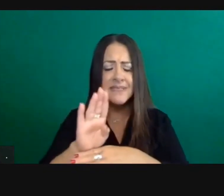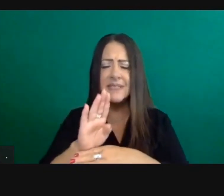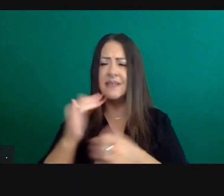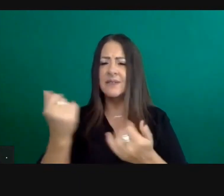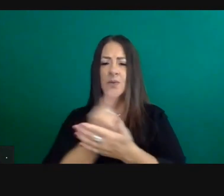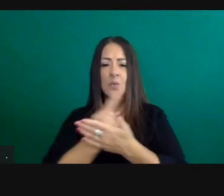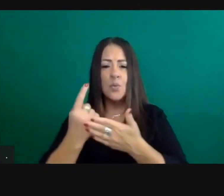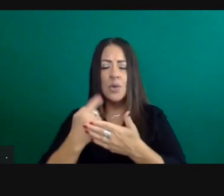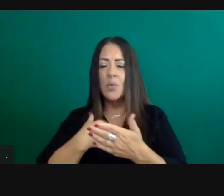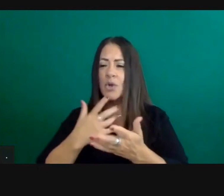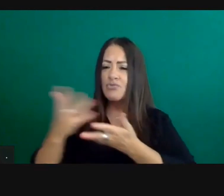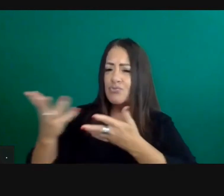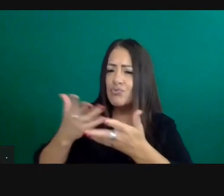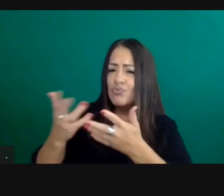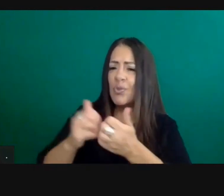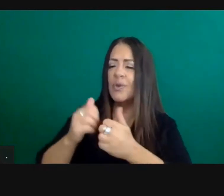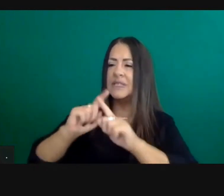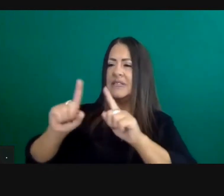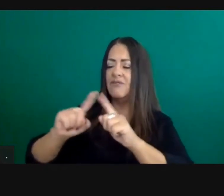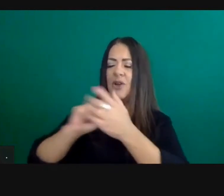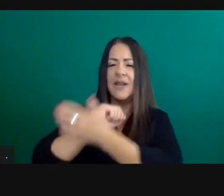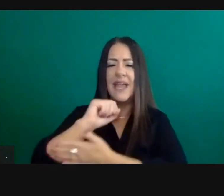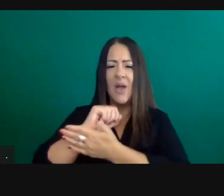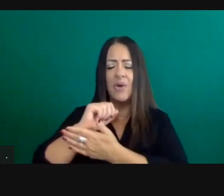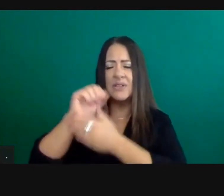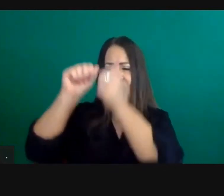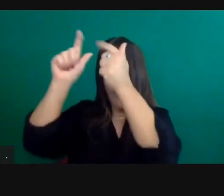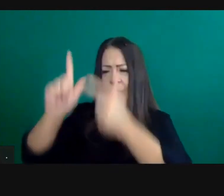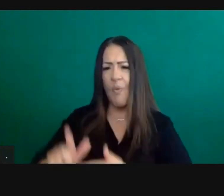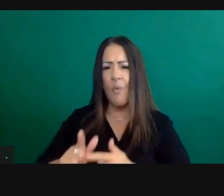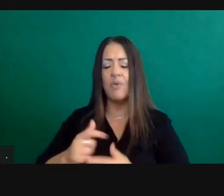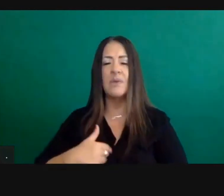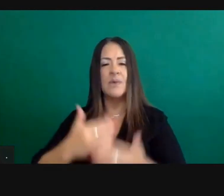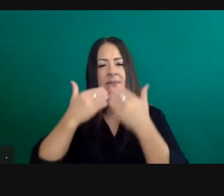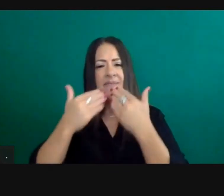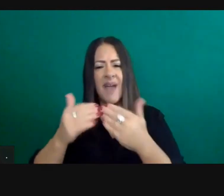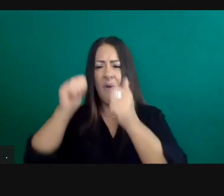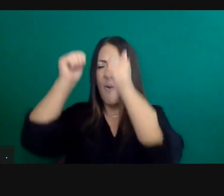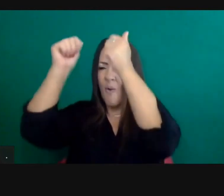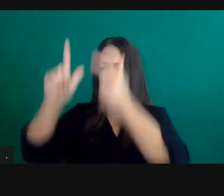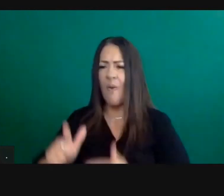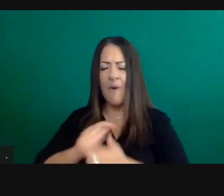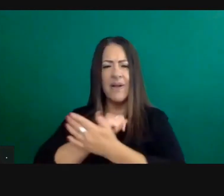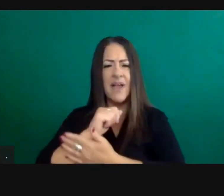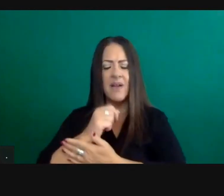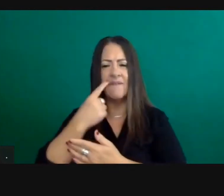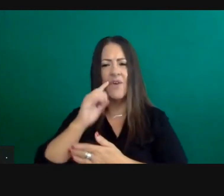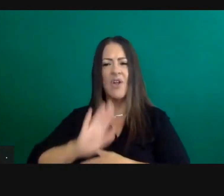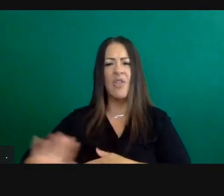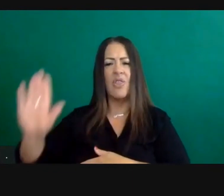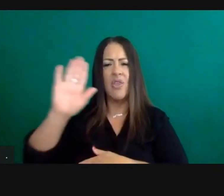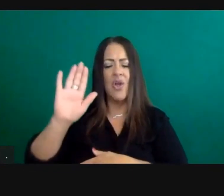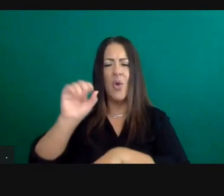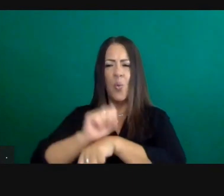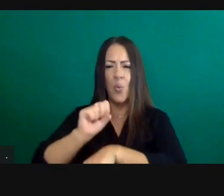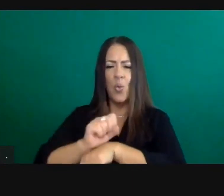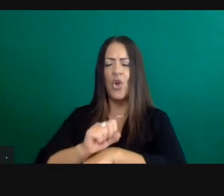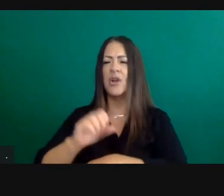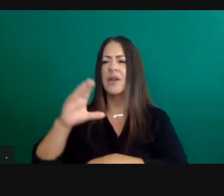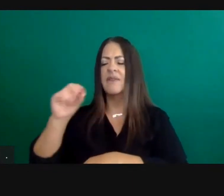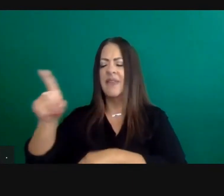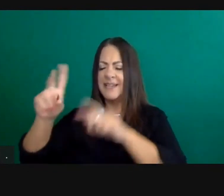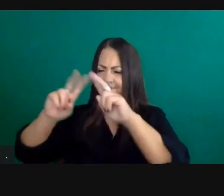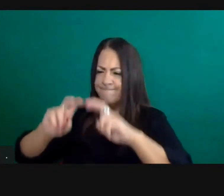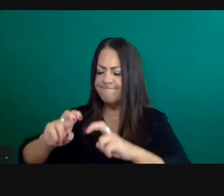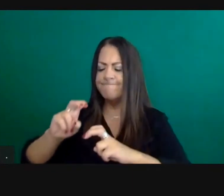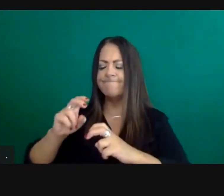with counties. I just want to say a deep thanks to the counties, not only as they're looking at their own data,